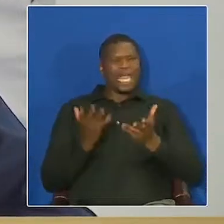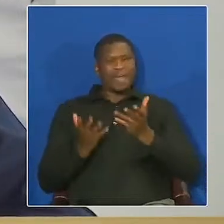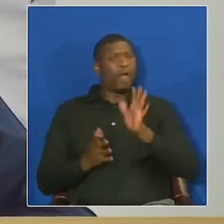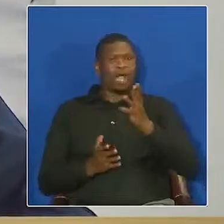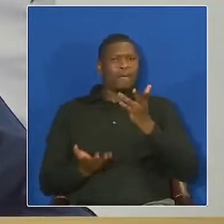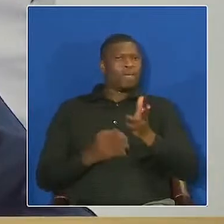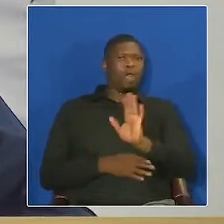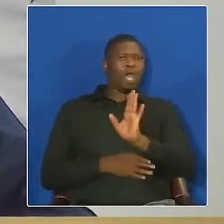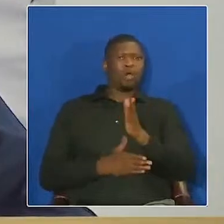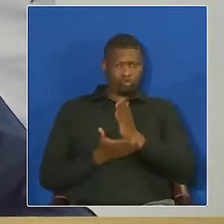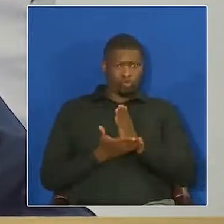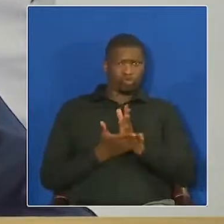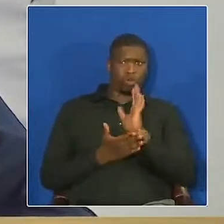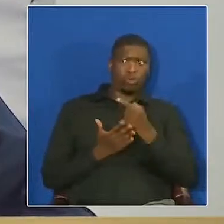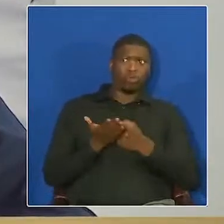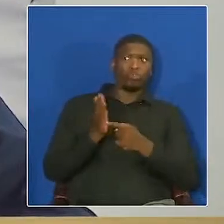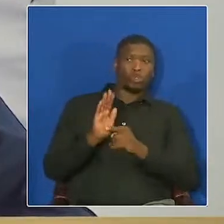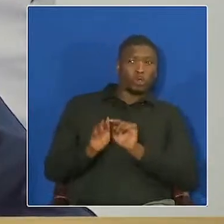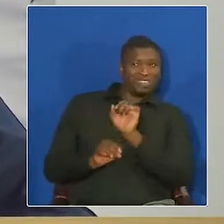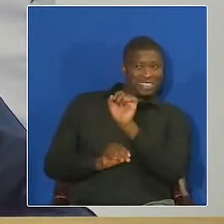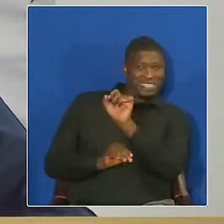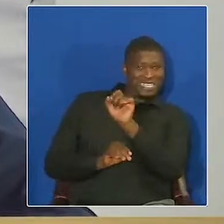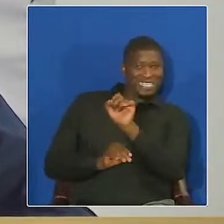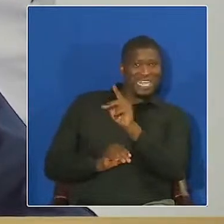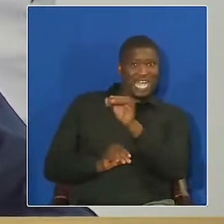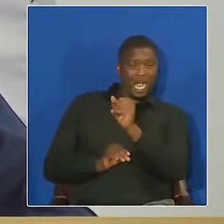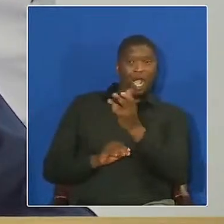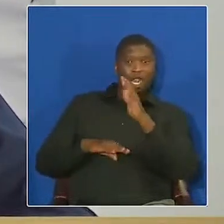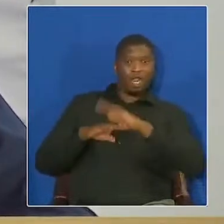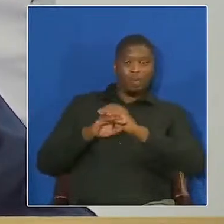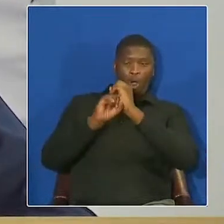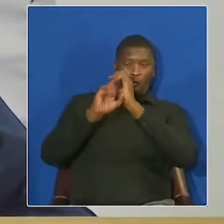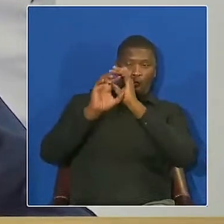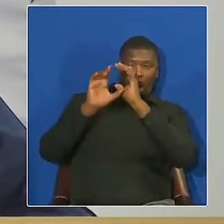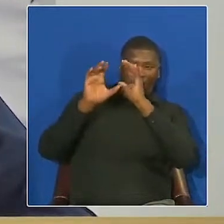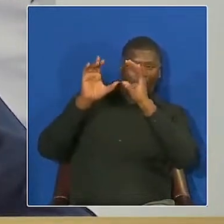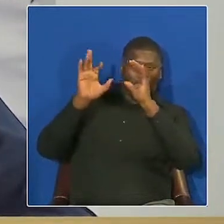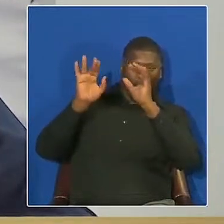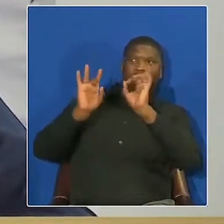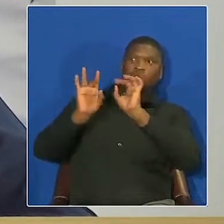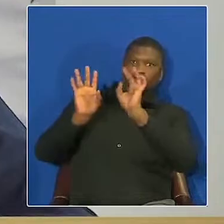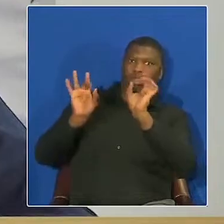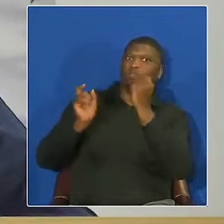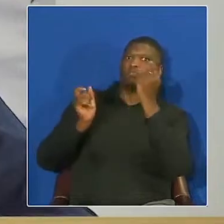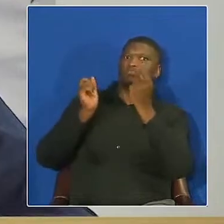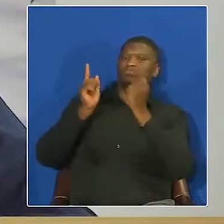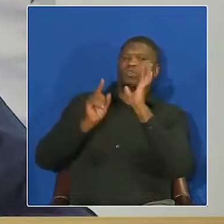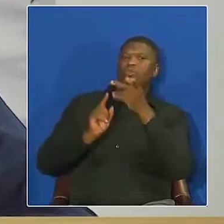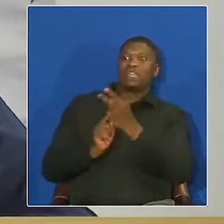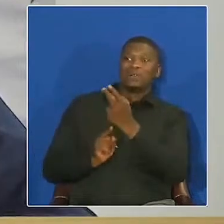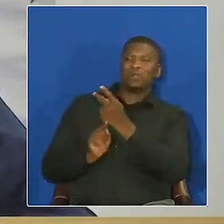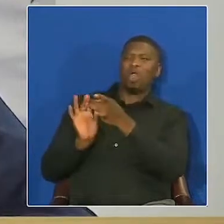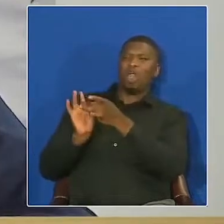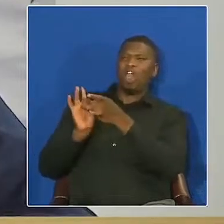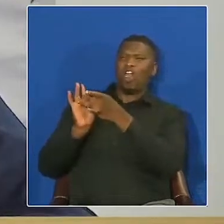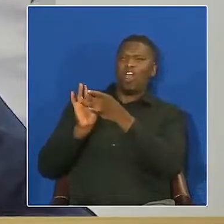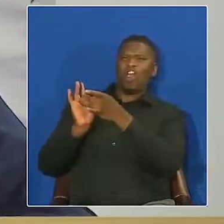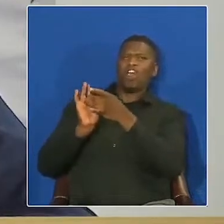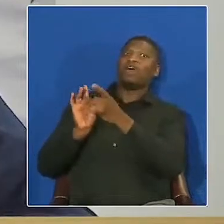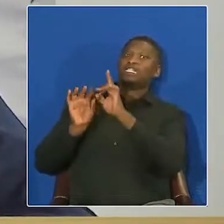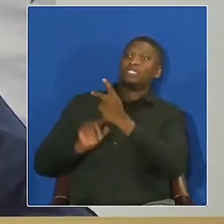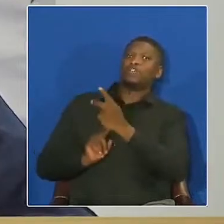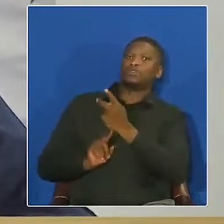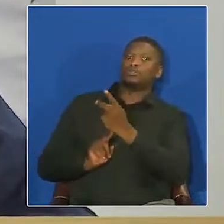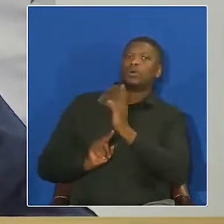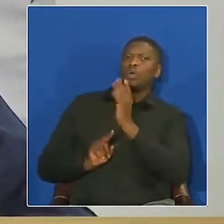that will then make the picture that we have since painted on this special relationship to